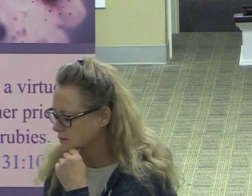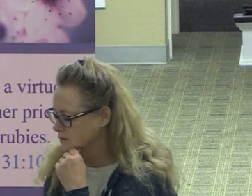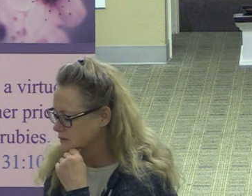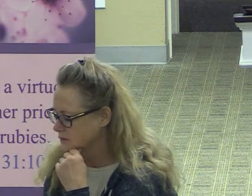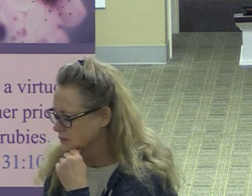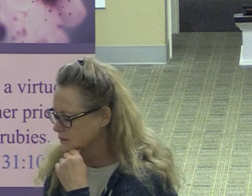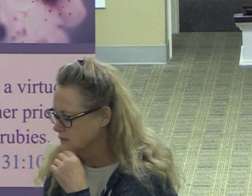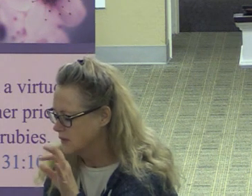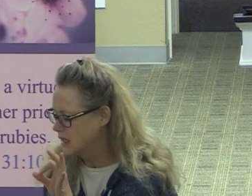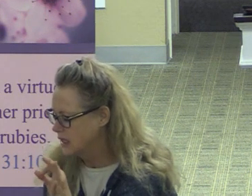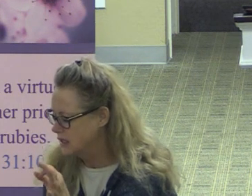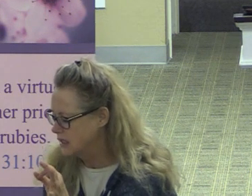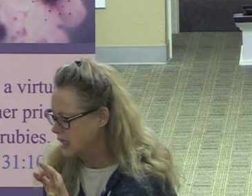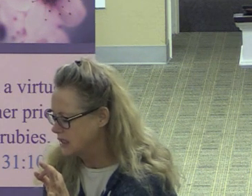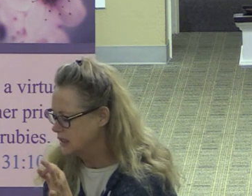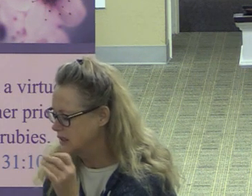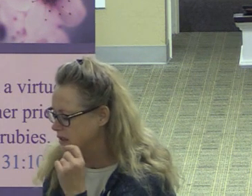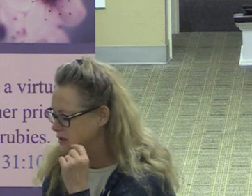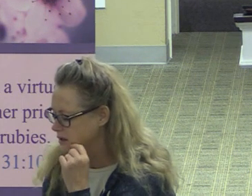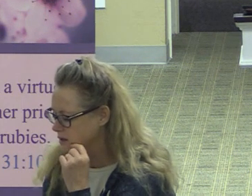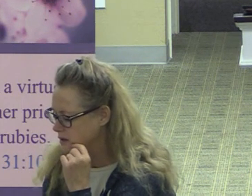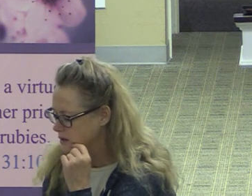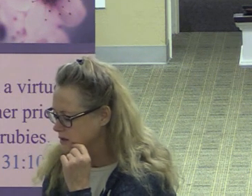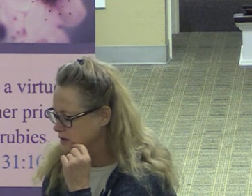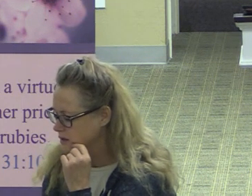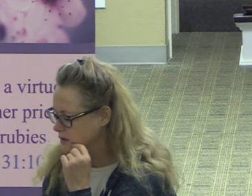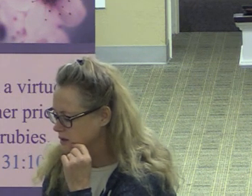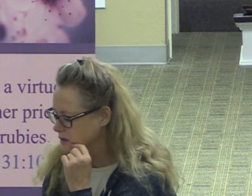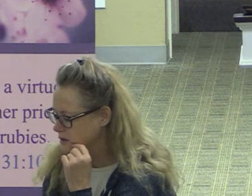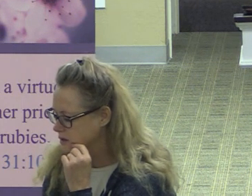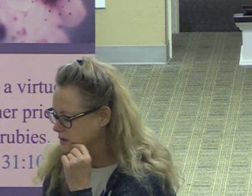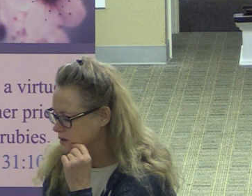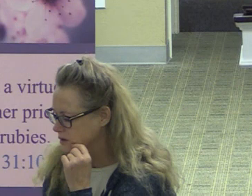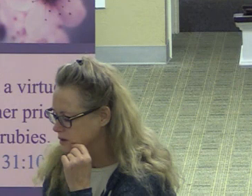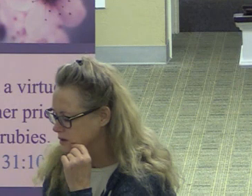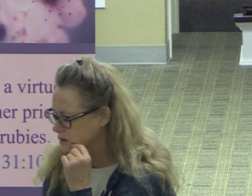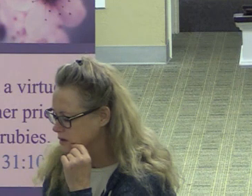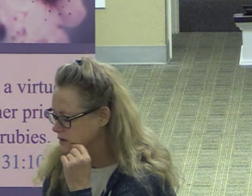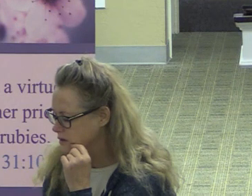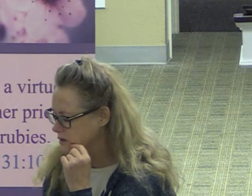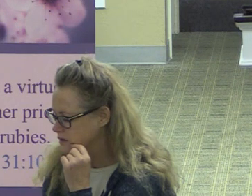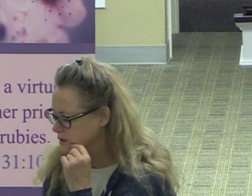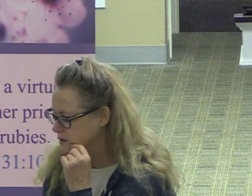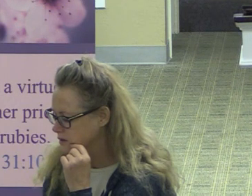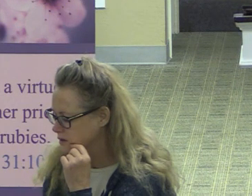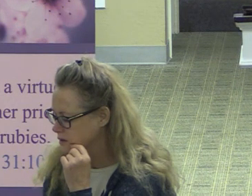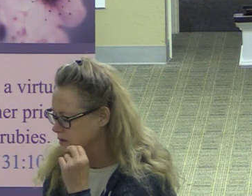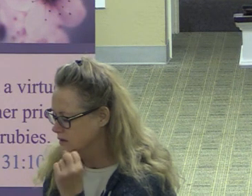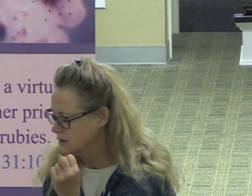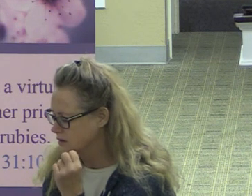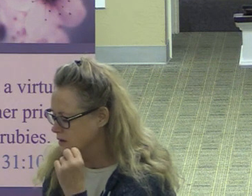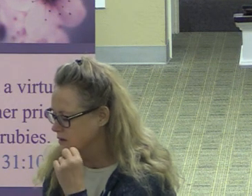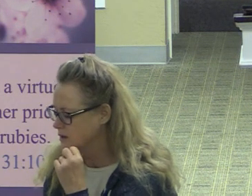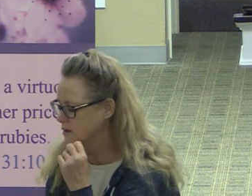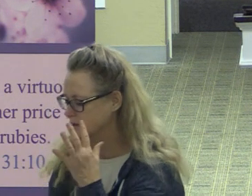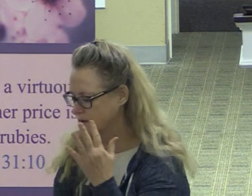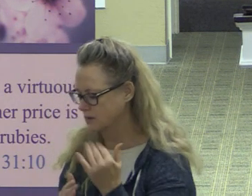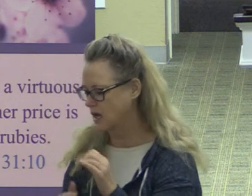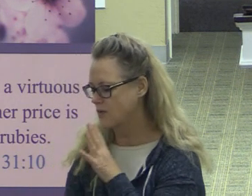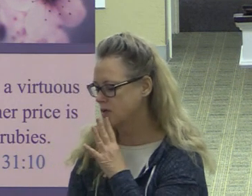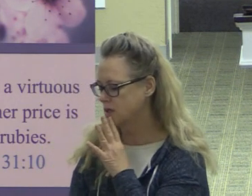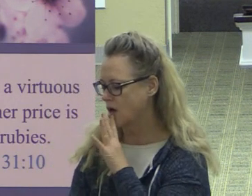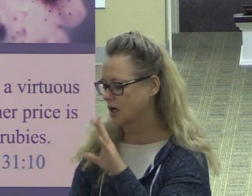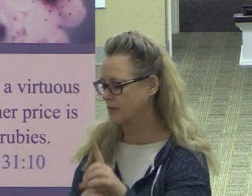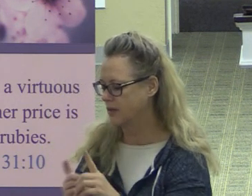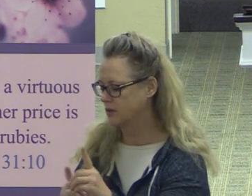world. And for their sakes I sanctify myself, that they also might be sanctified through the truth. So He's talking about the disciples,